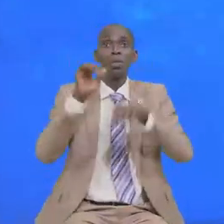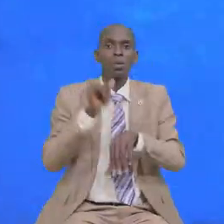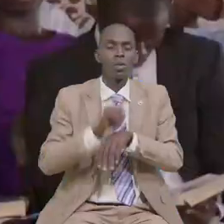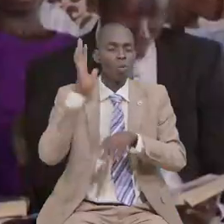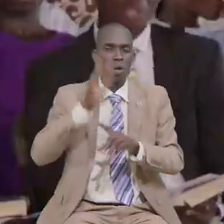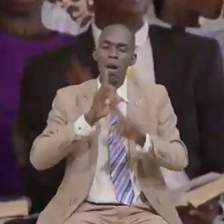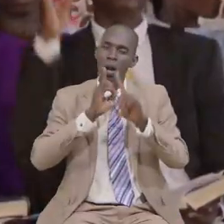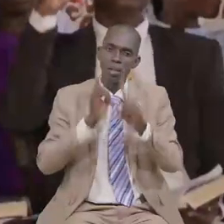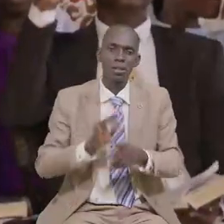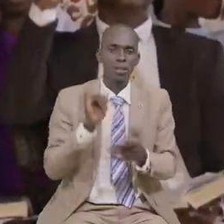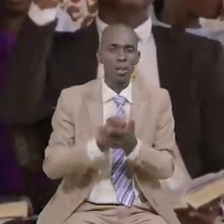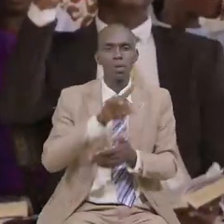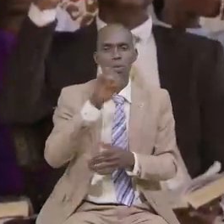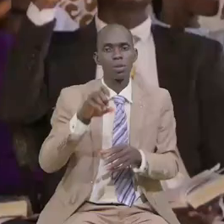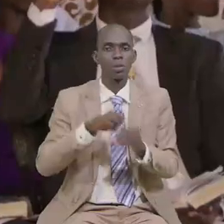that question.